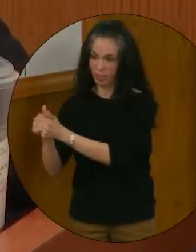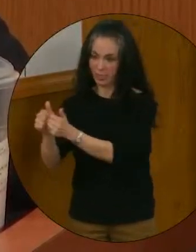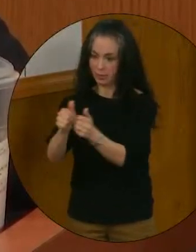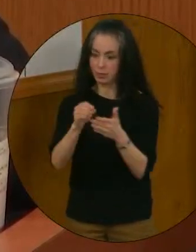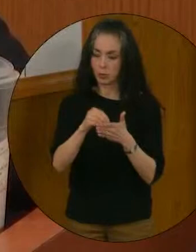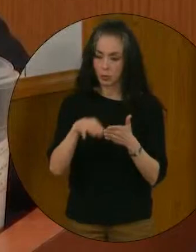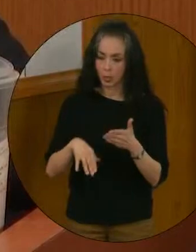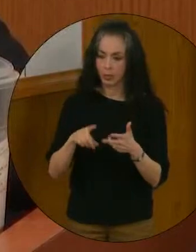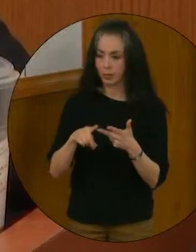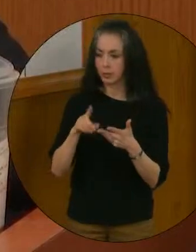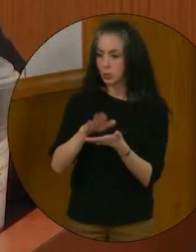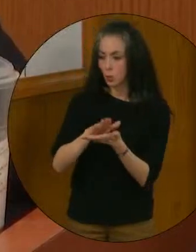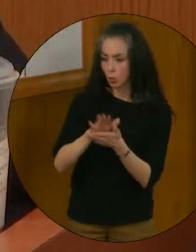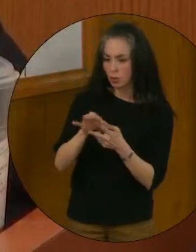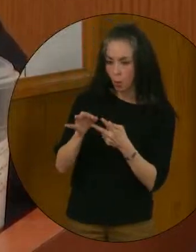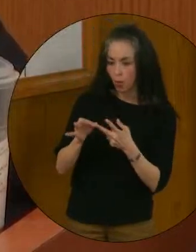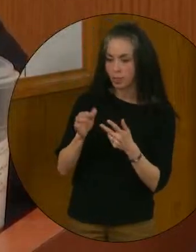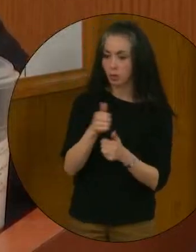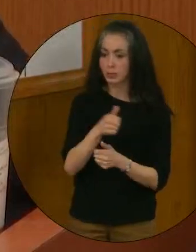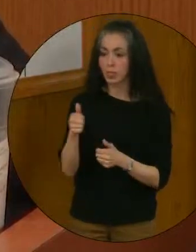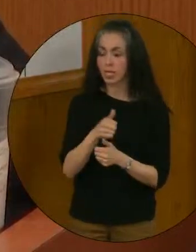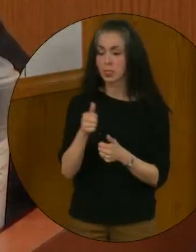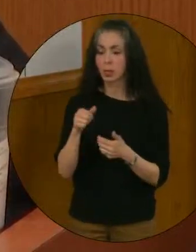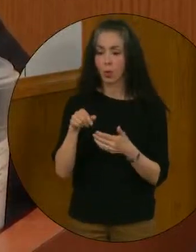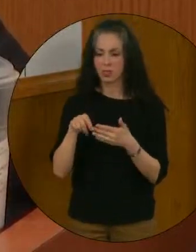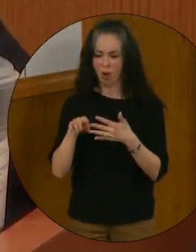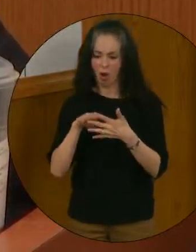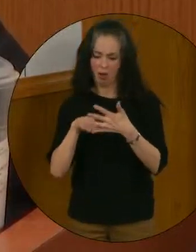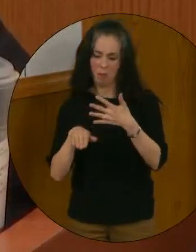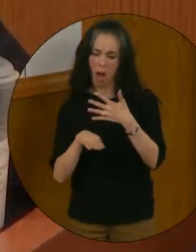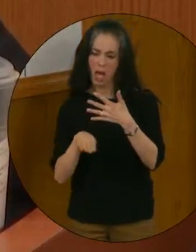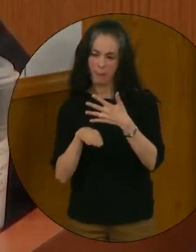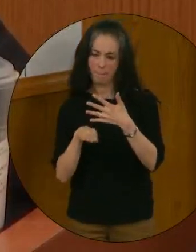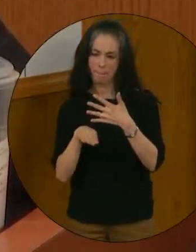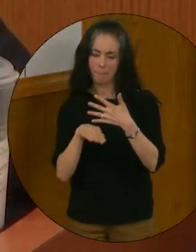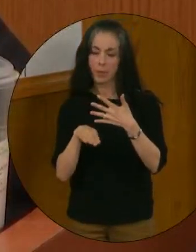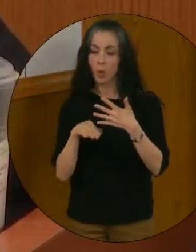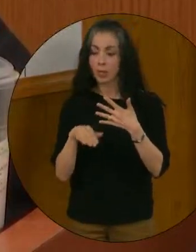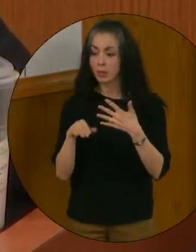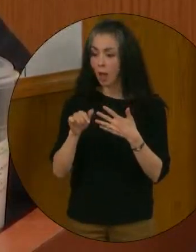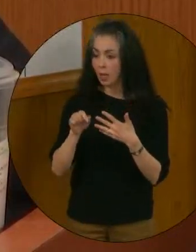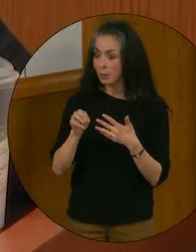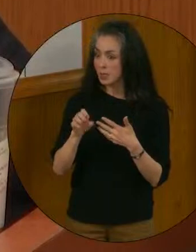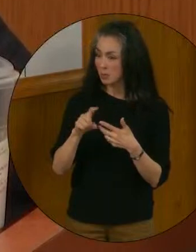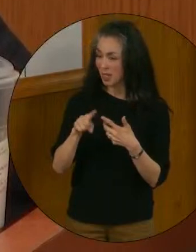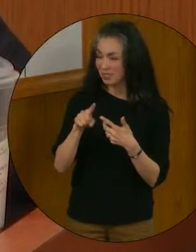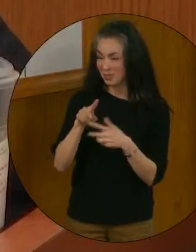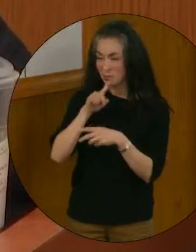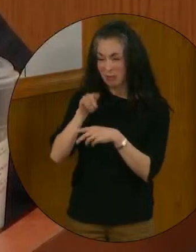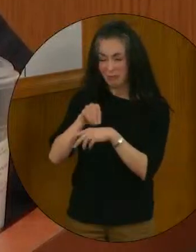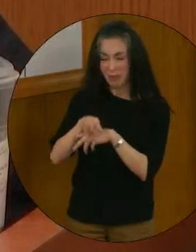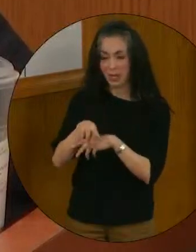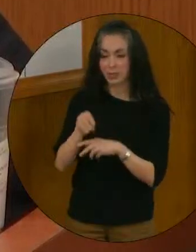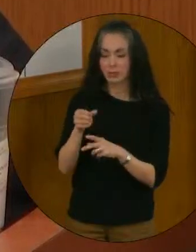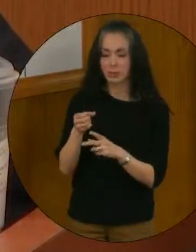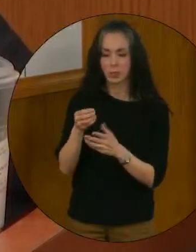school choice and transportation, those are the bottom ranked items, but they affect our students the most. So my fear is that